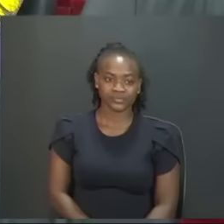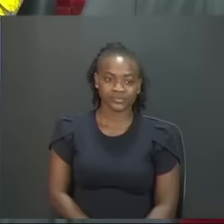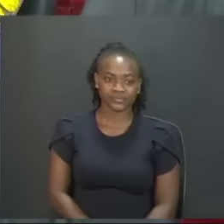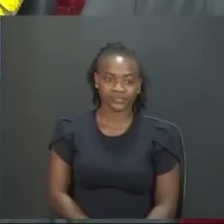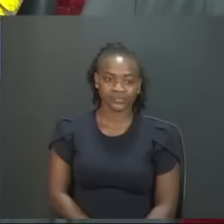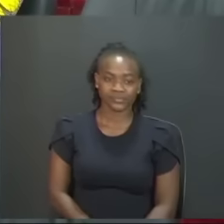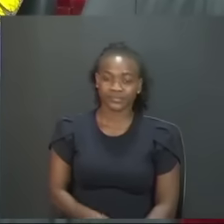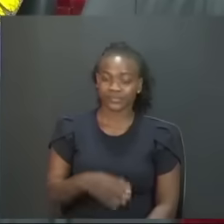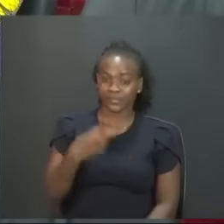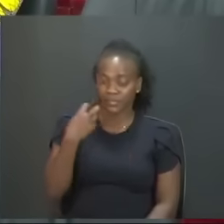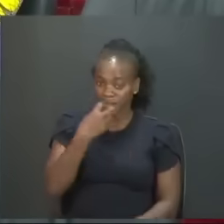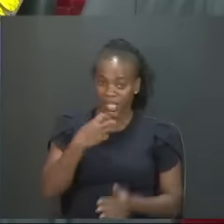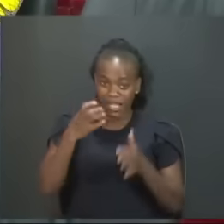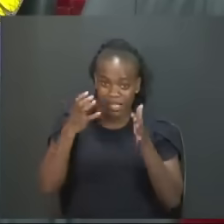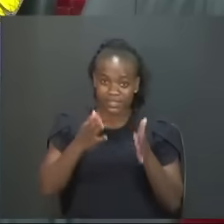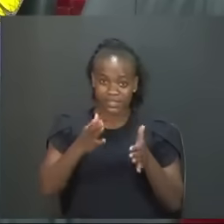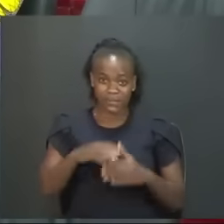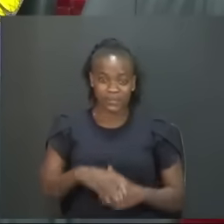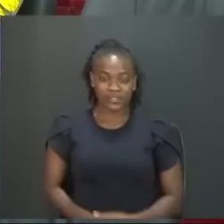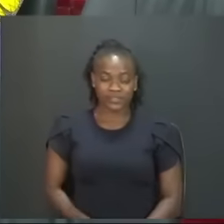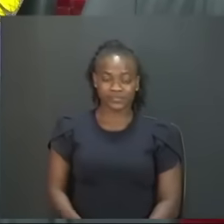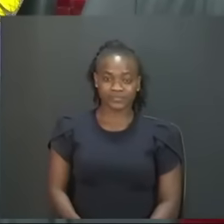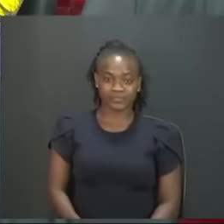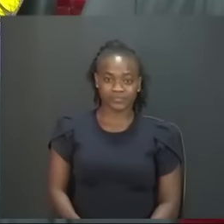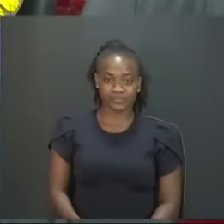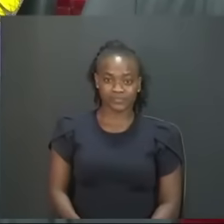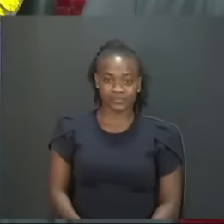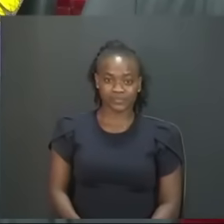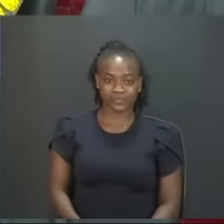Mr. Speaker.